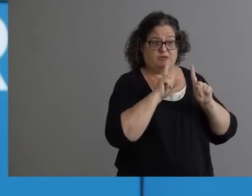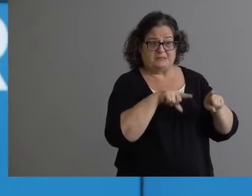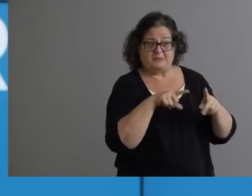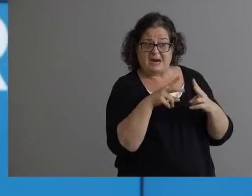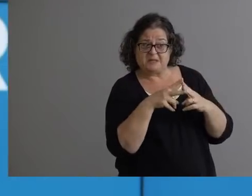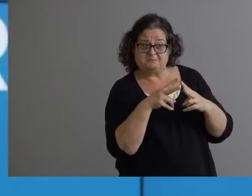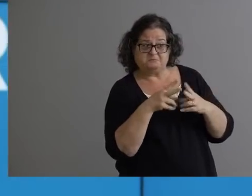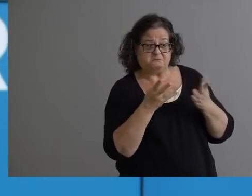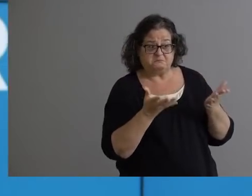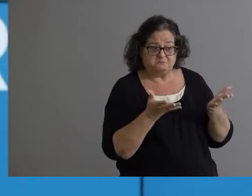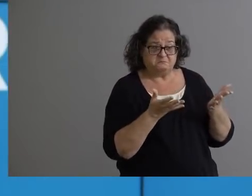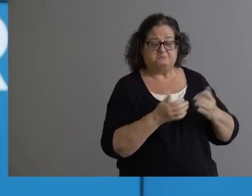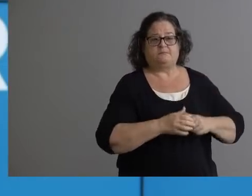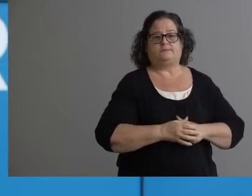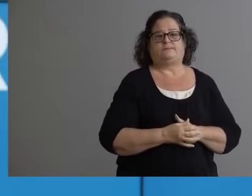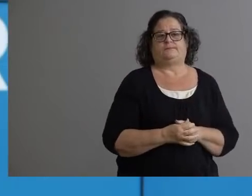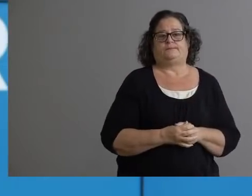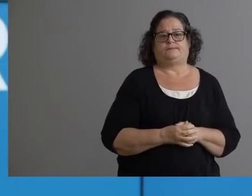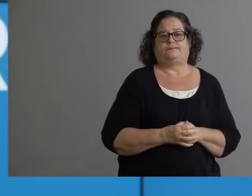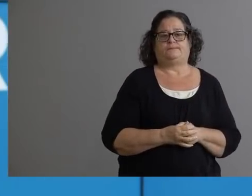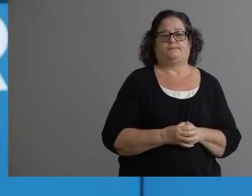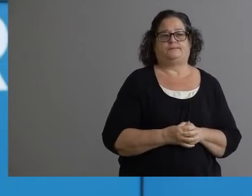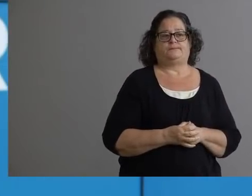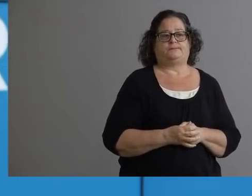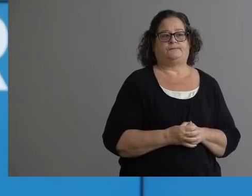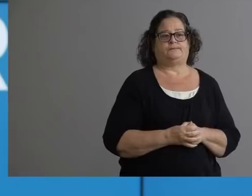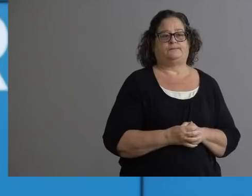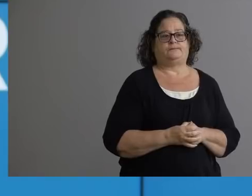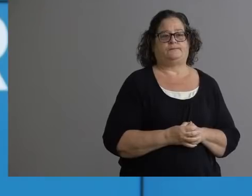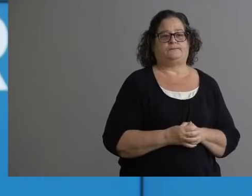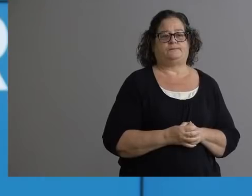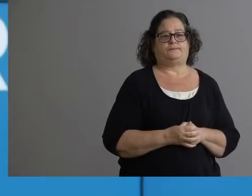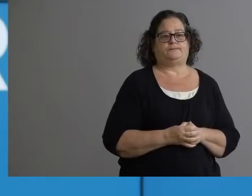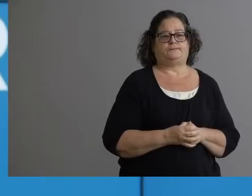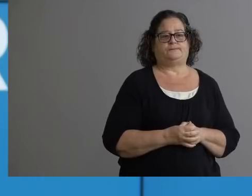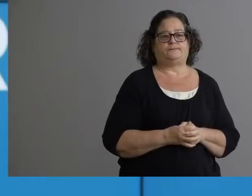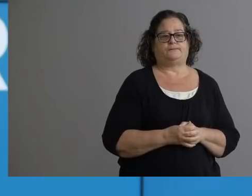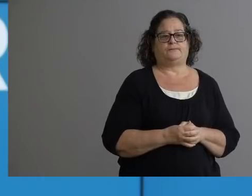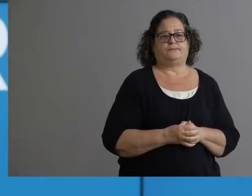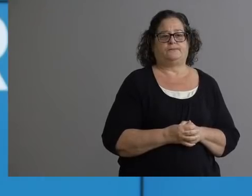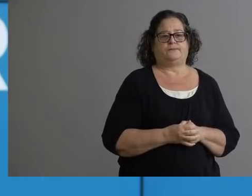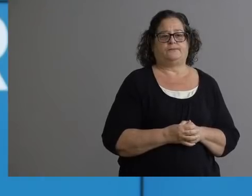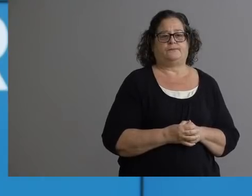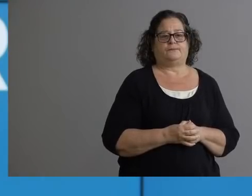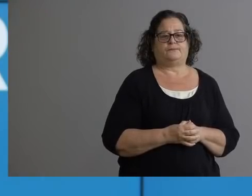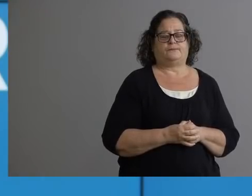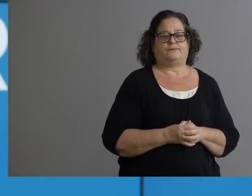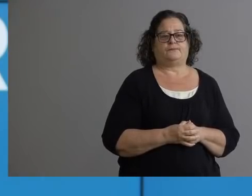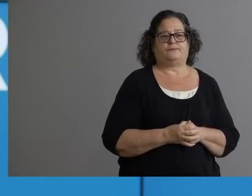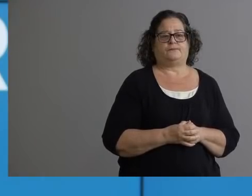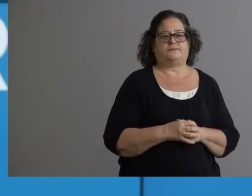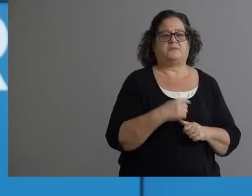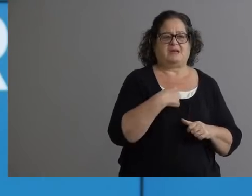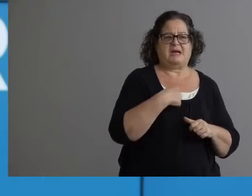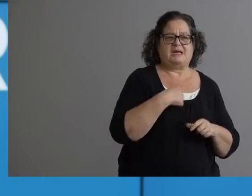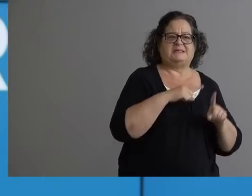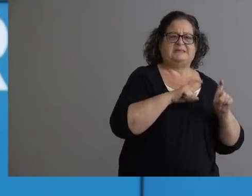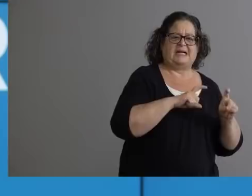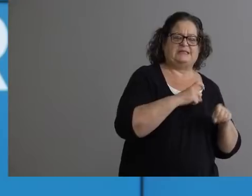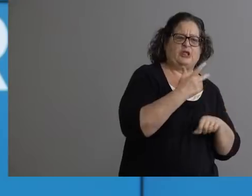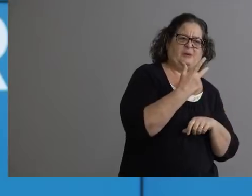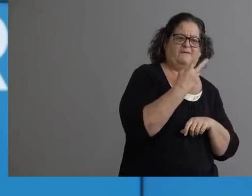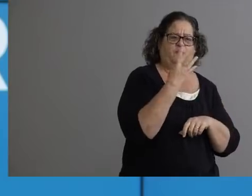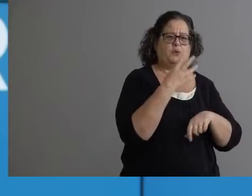the first question, I've been tested, I think, 3 or 4 times for COVID-19. I would not